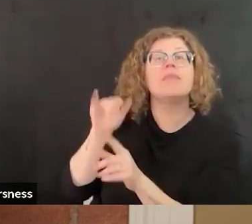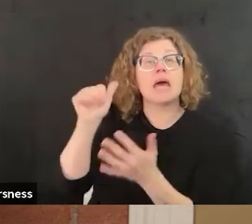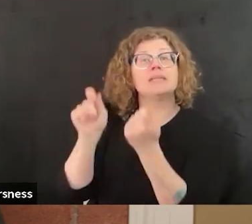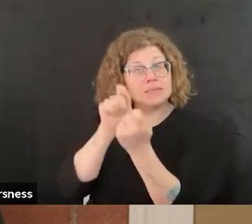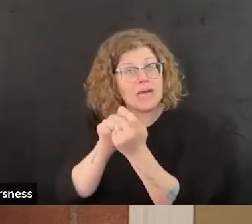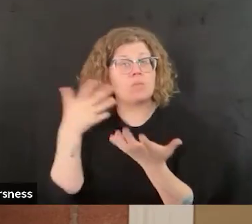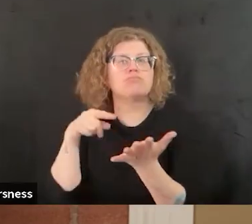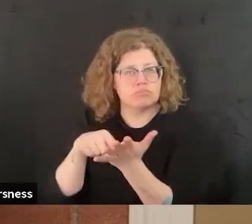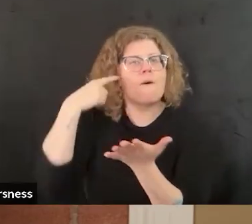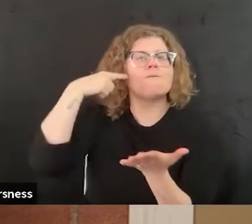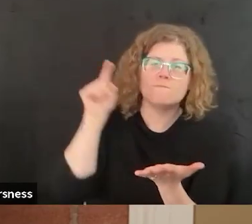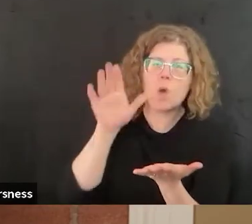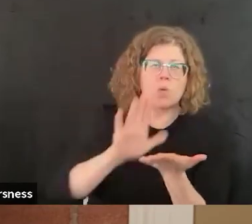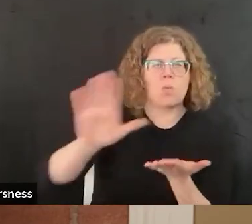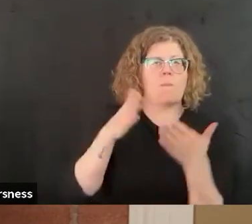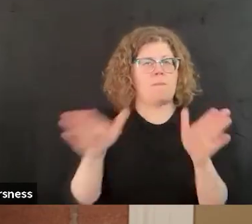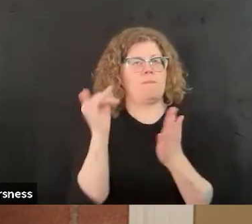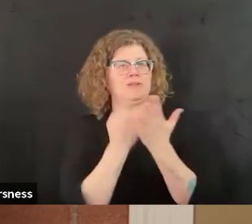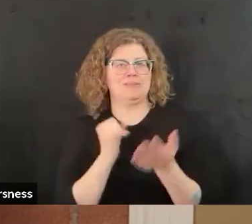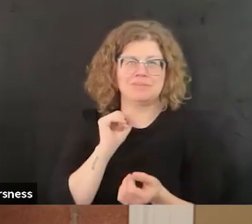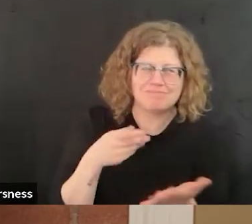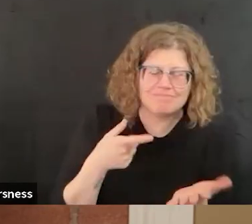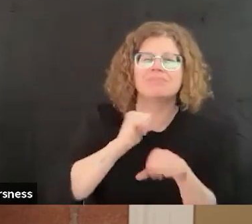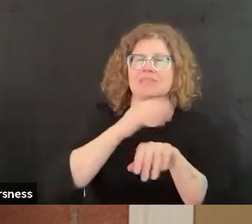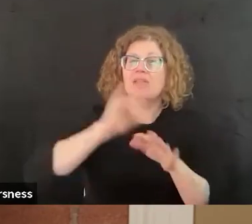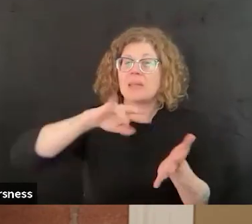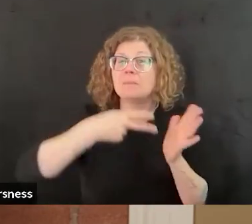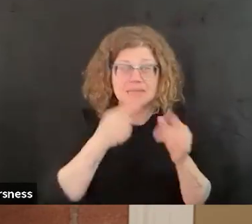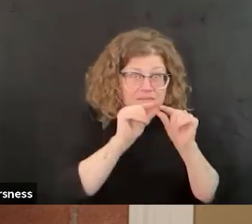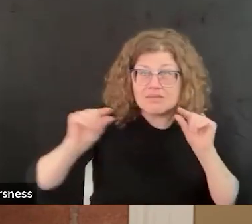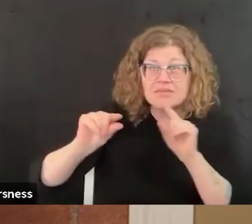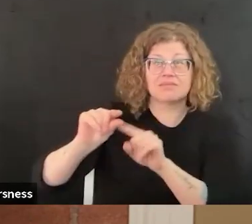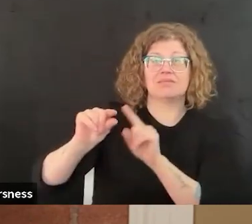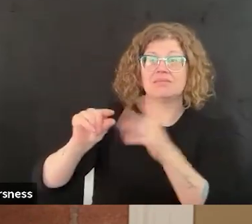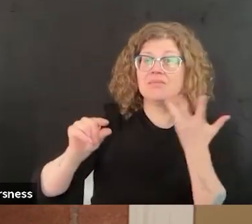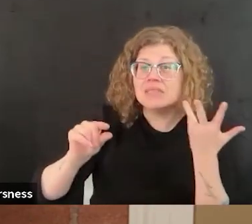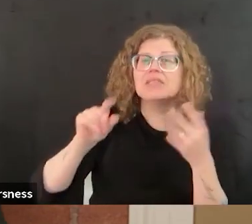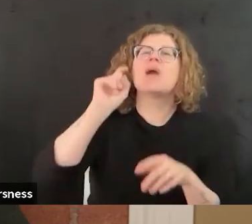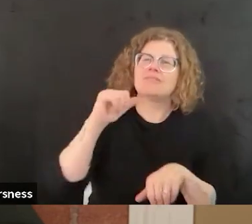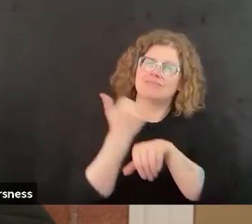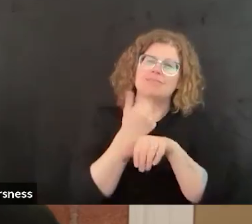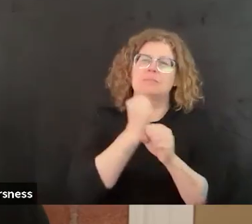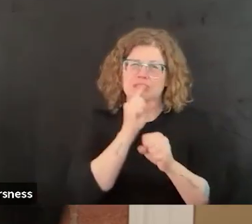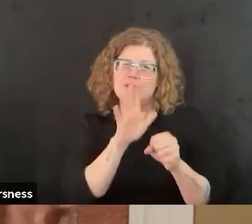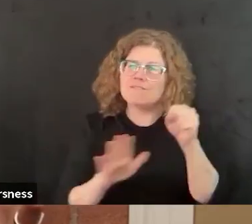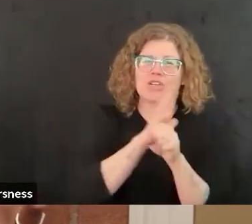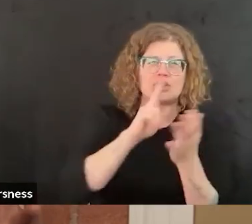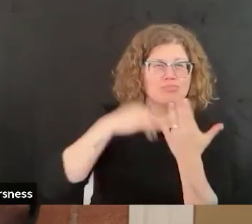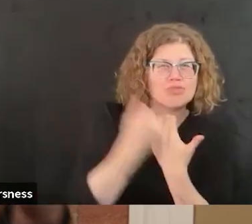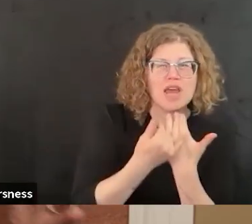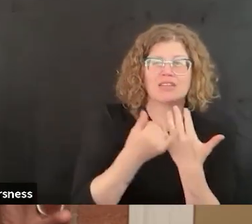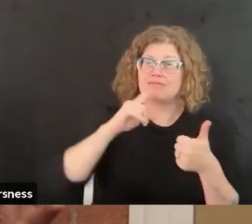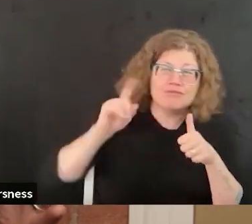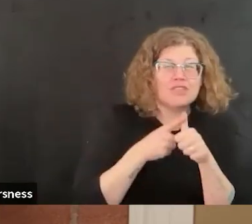money is what's being used for public art. So that's what we mean for that one. And with that particular amount of money, you have to deliver the entire